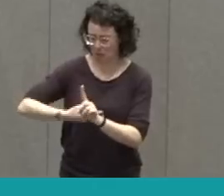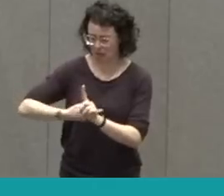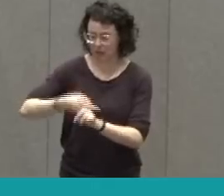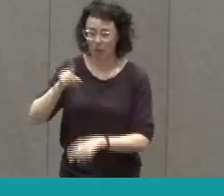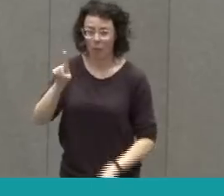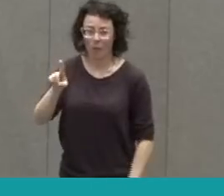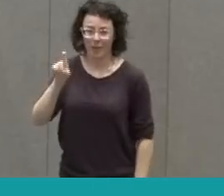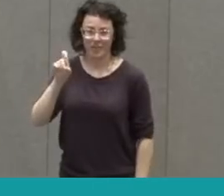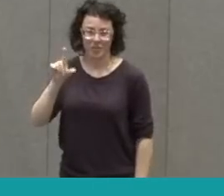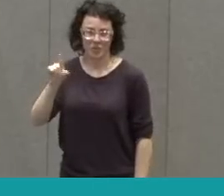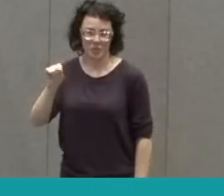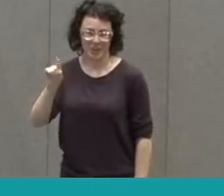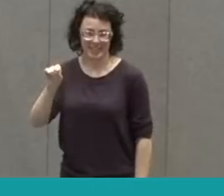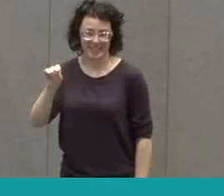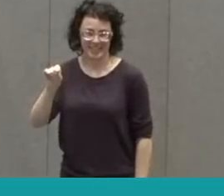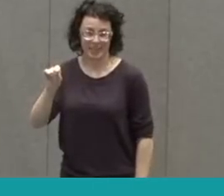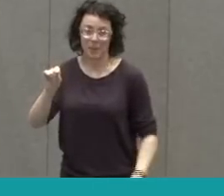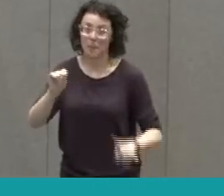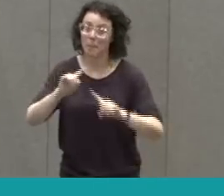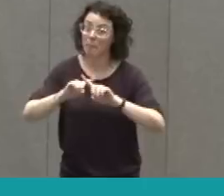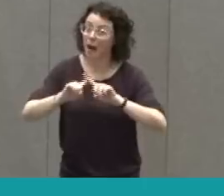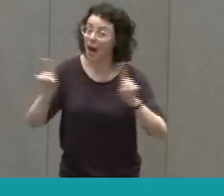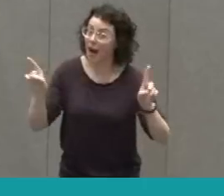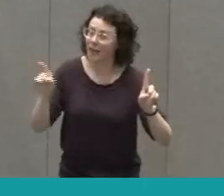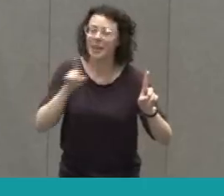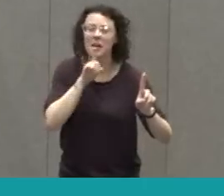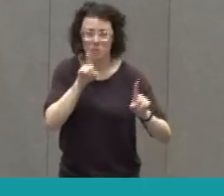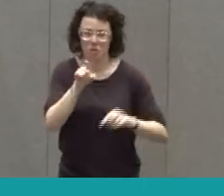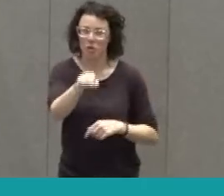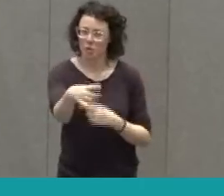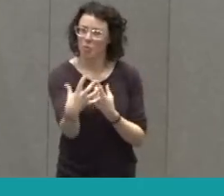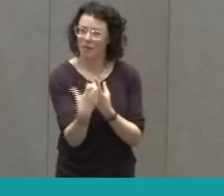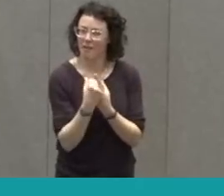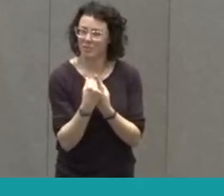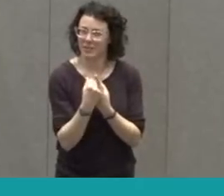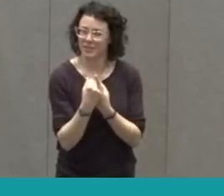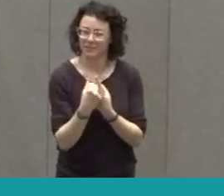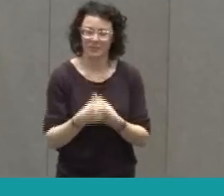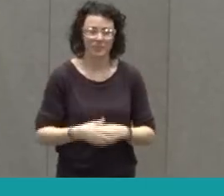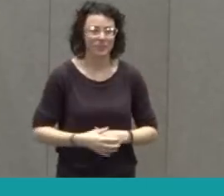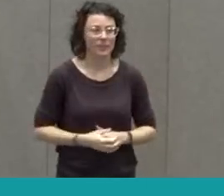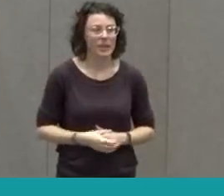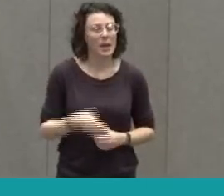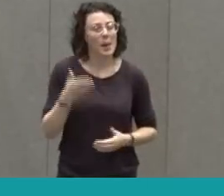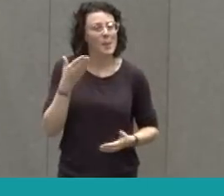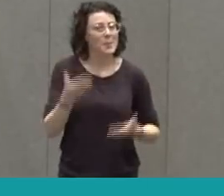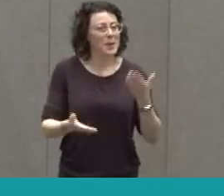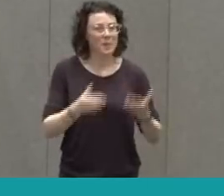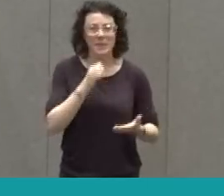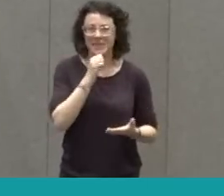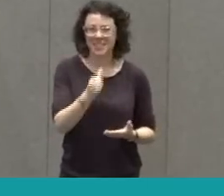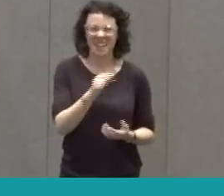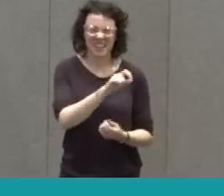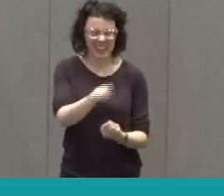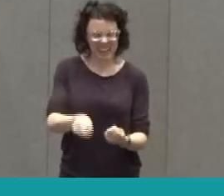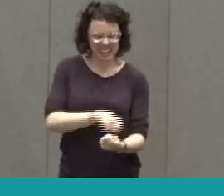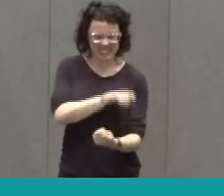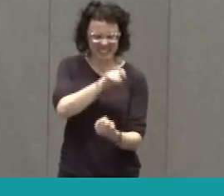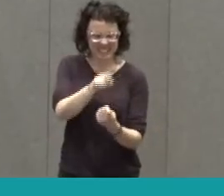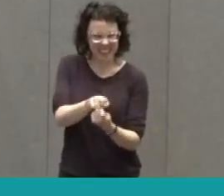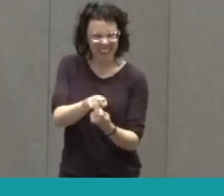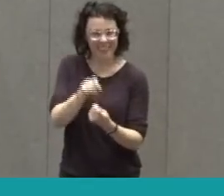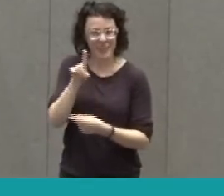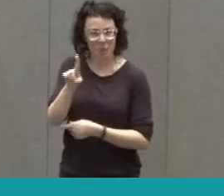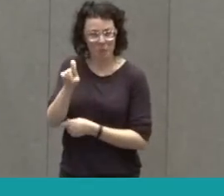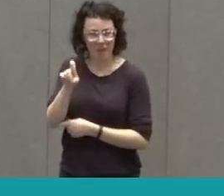But, right, yeah, I bet you caught me on that one, is you may not be exactly 120 months.